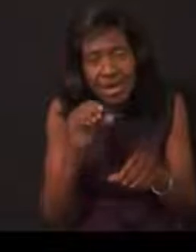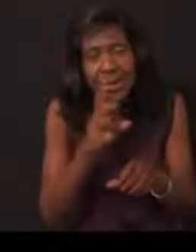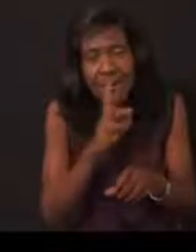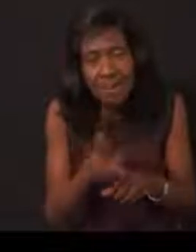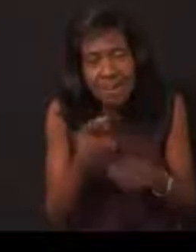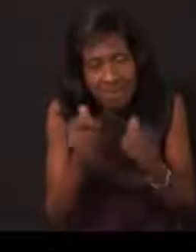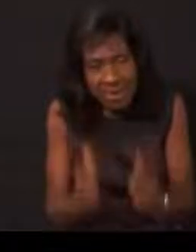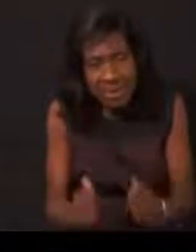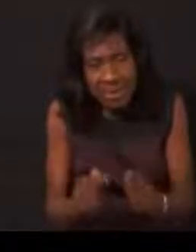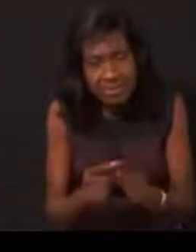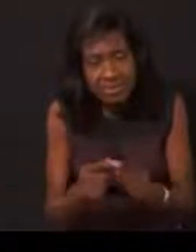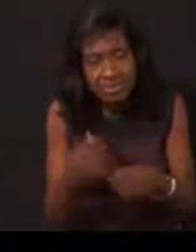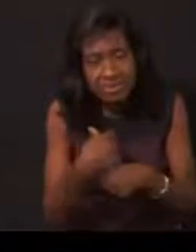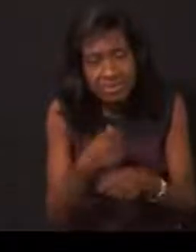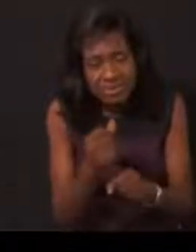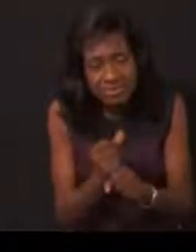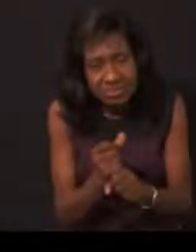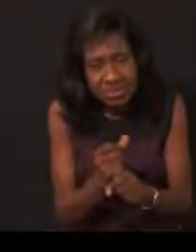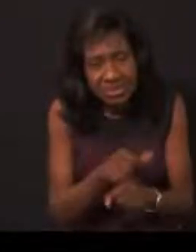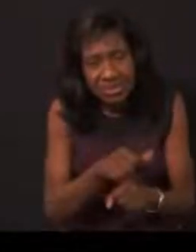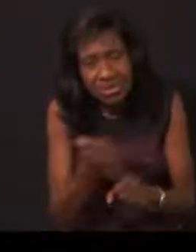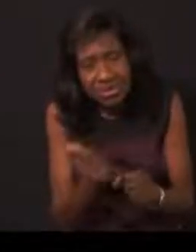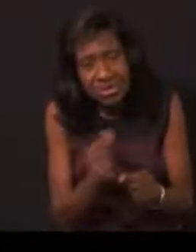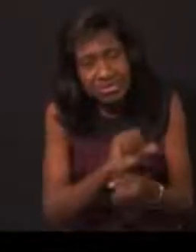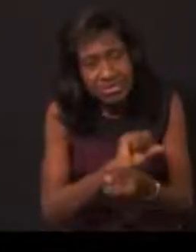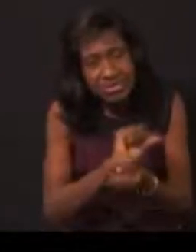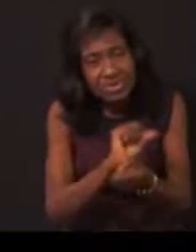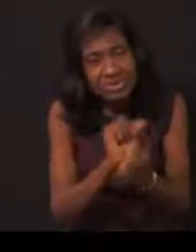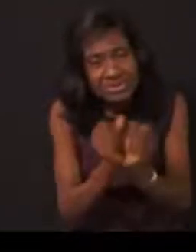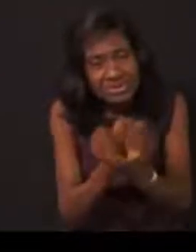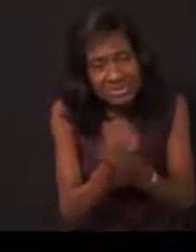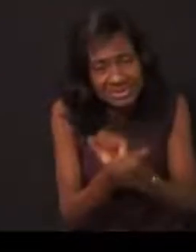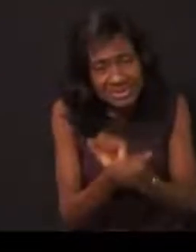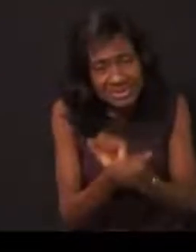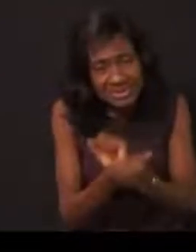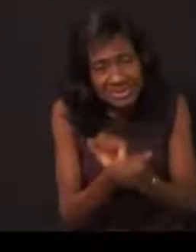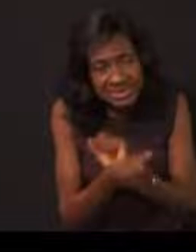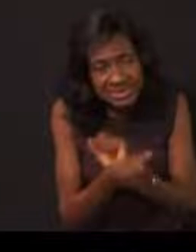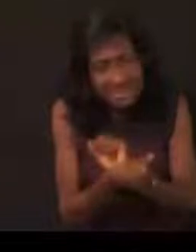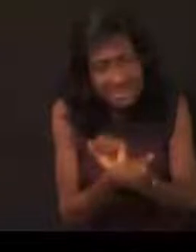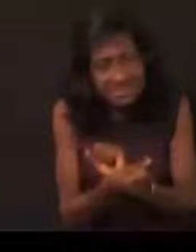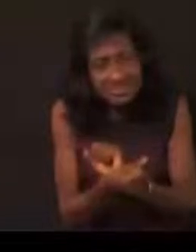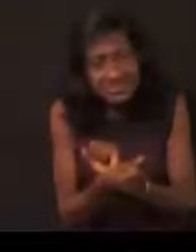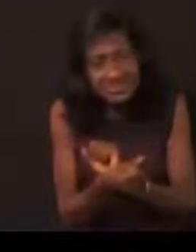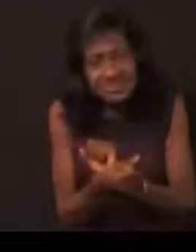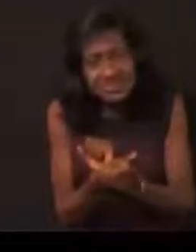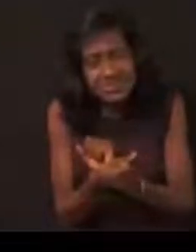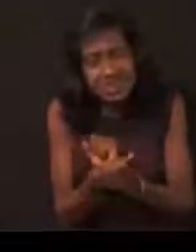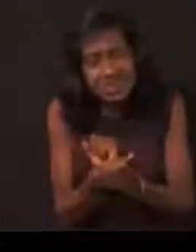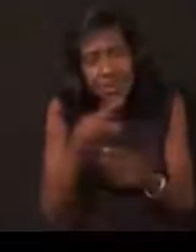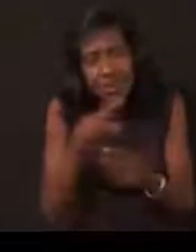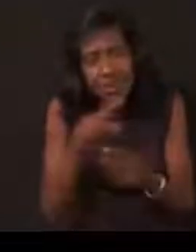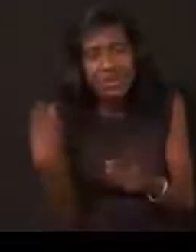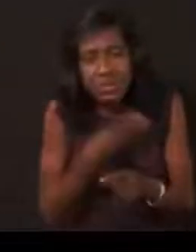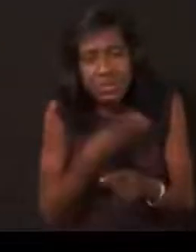based on updates on the level of COVID that we have in the